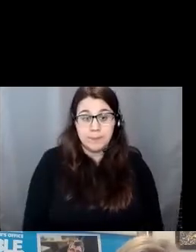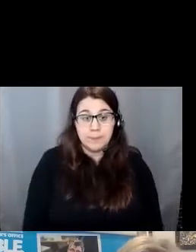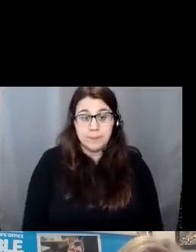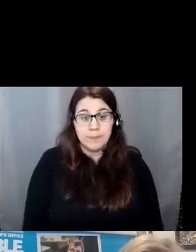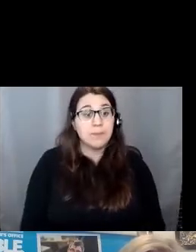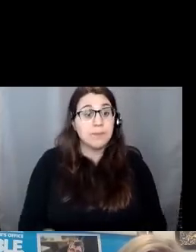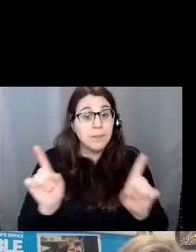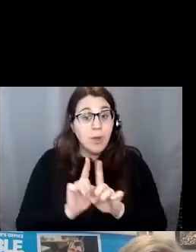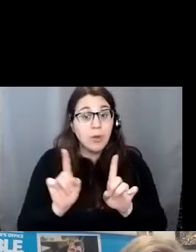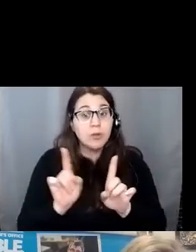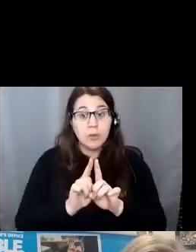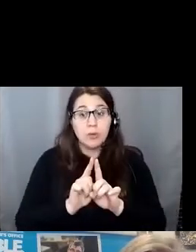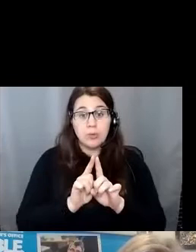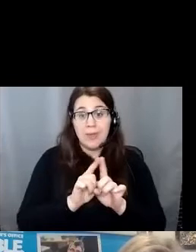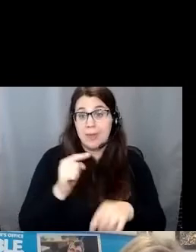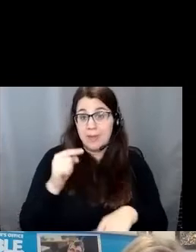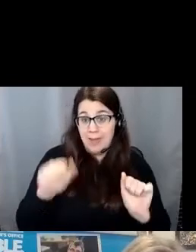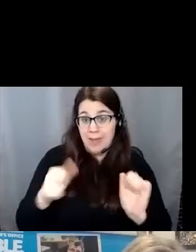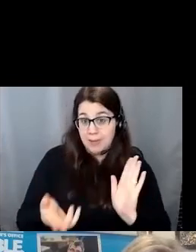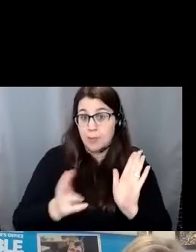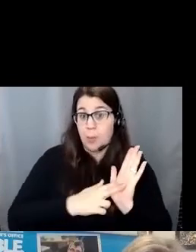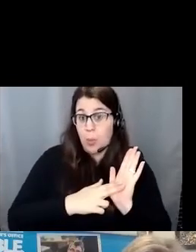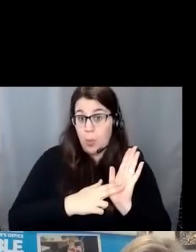enrollment in a WVABLE account begins.